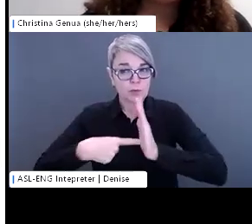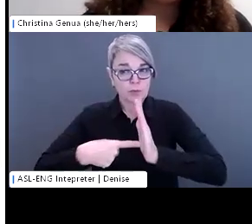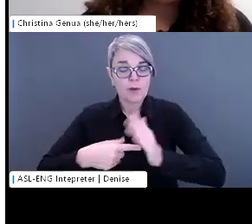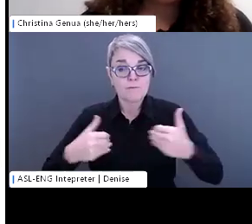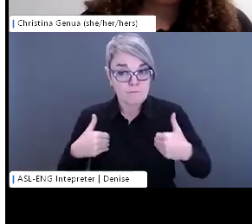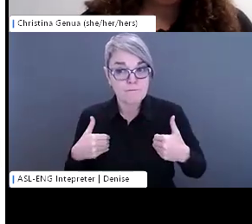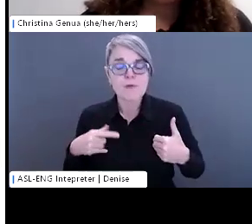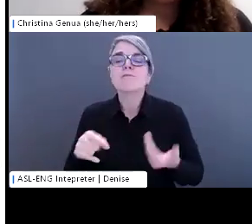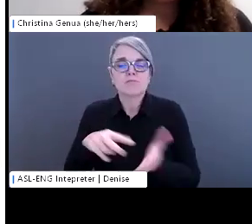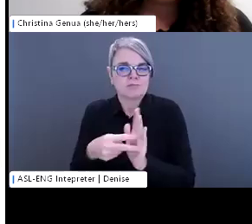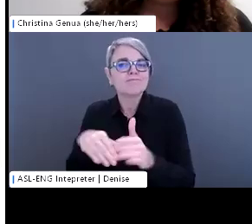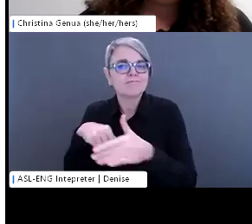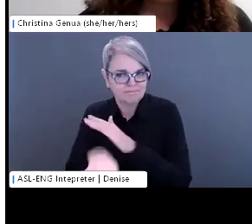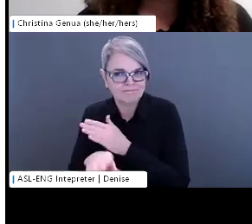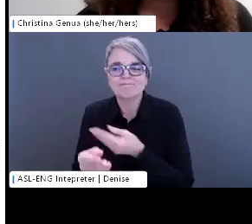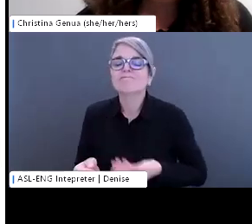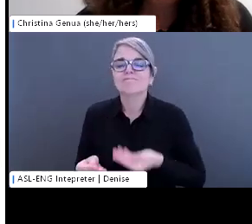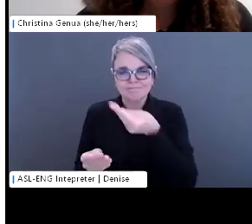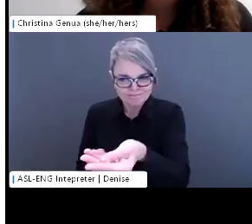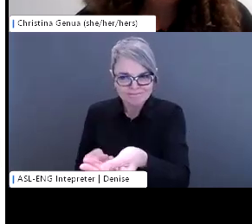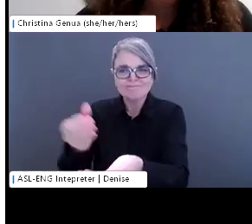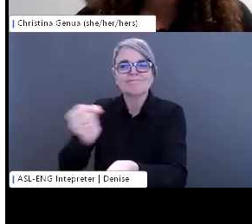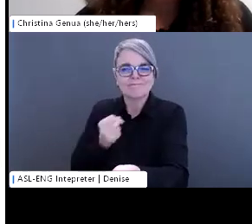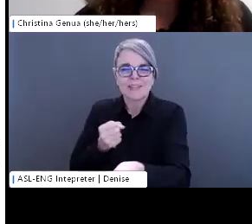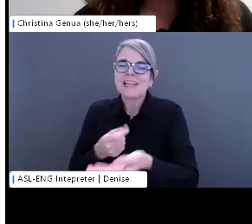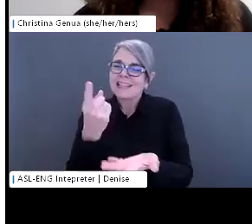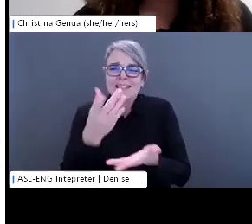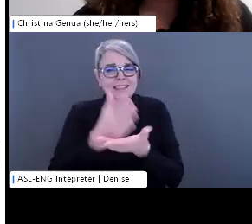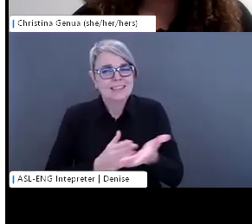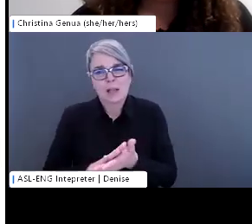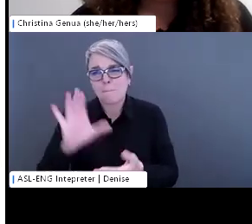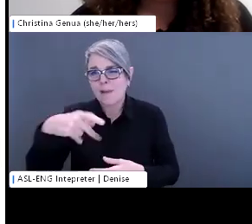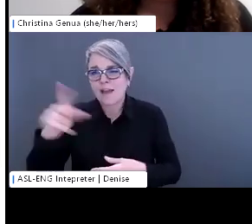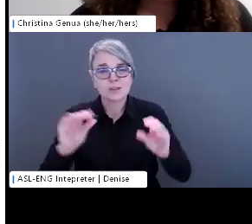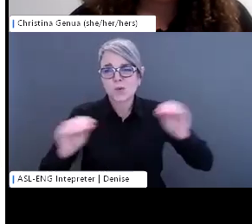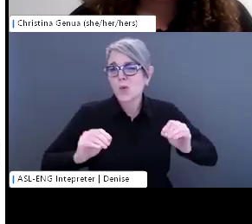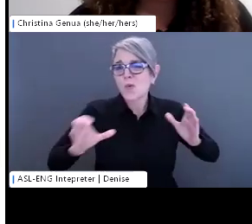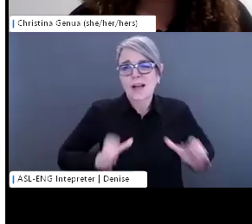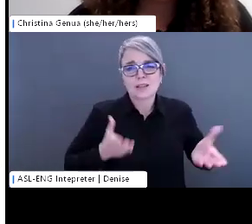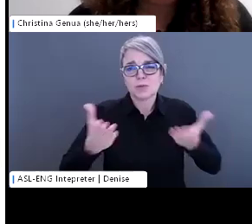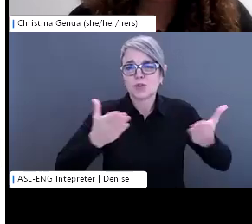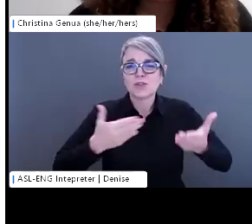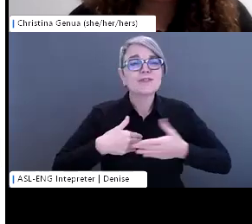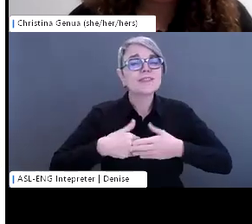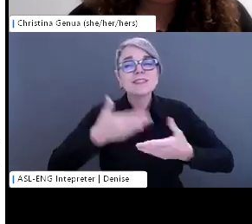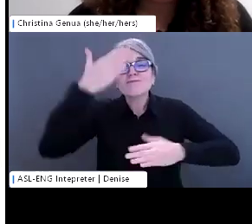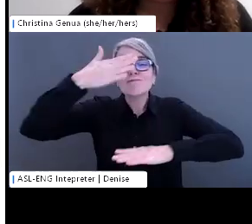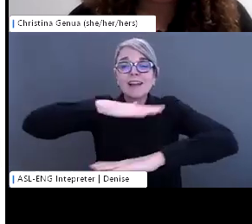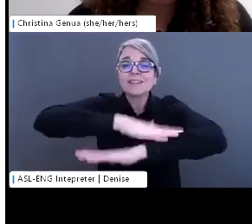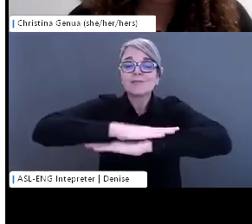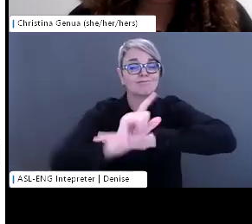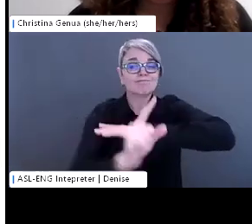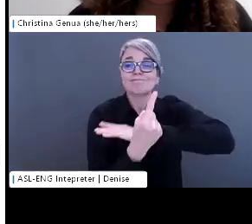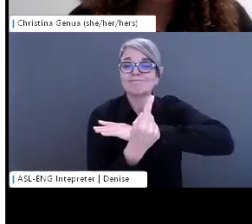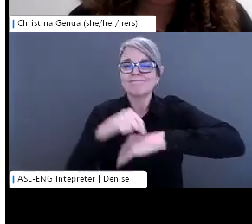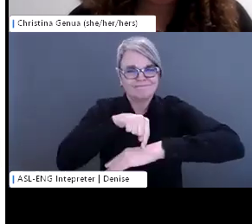like um, a front line, and so those types of banks would not be able to